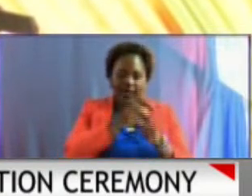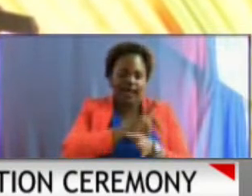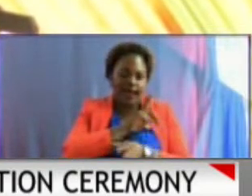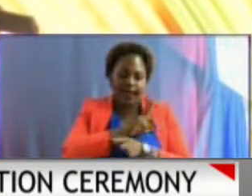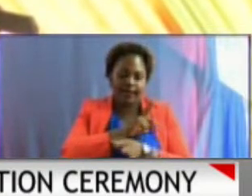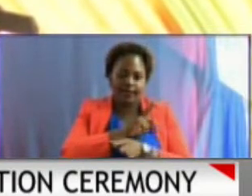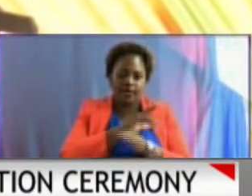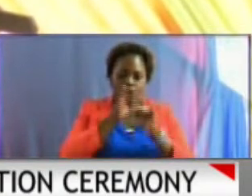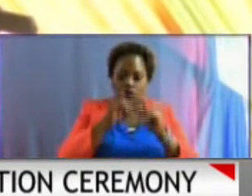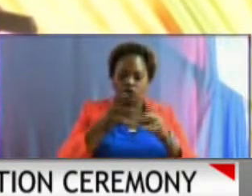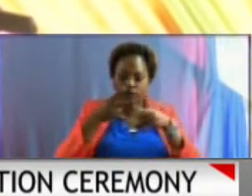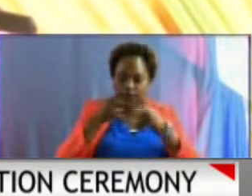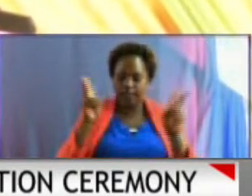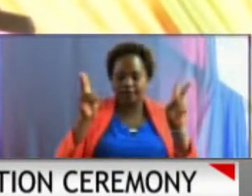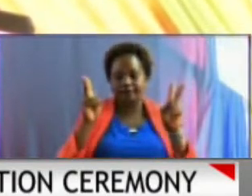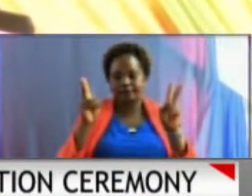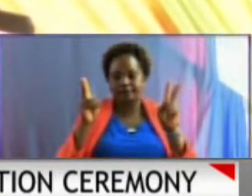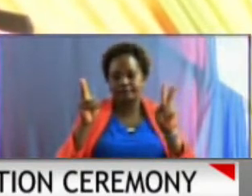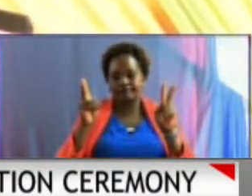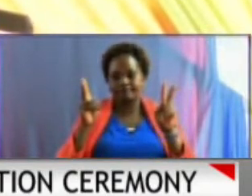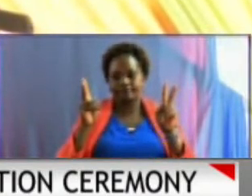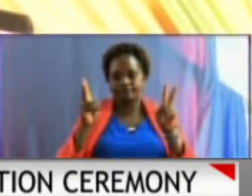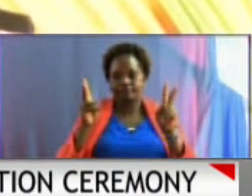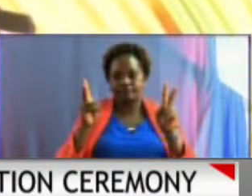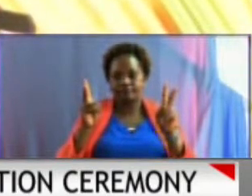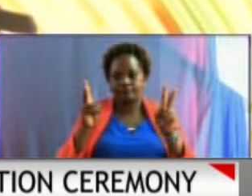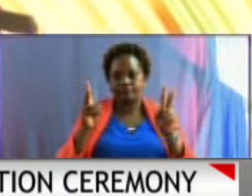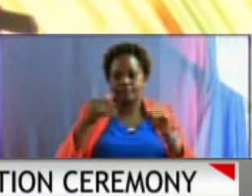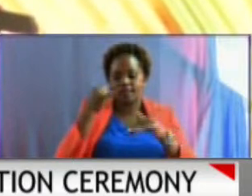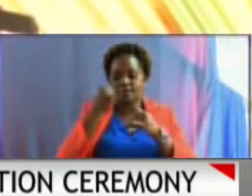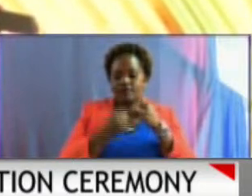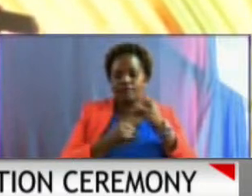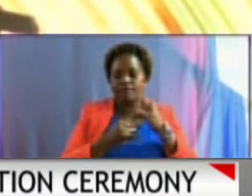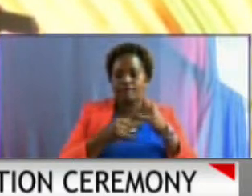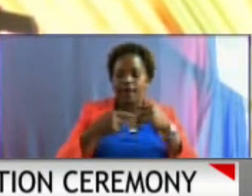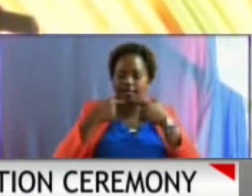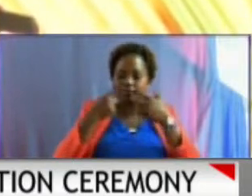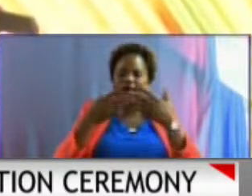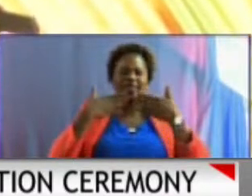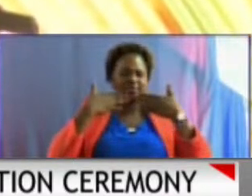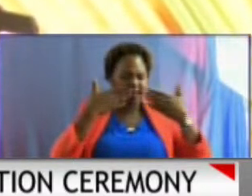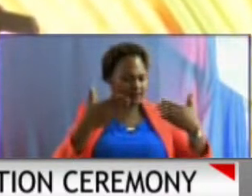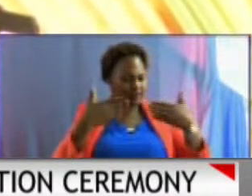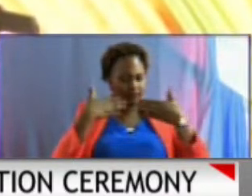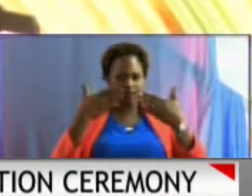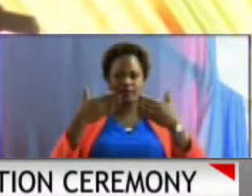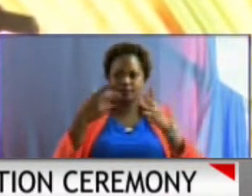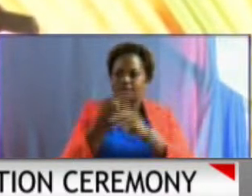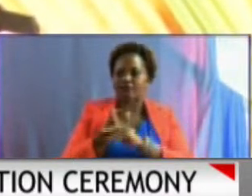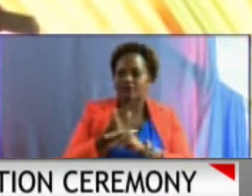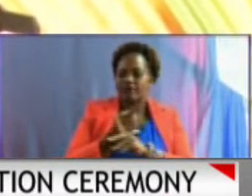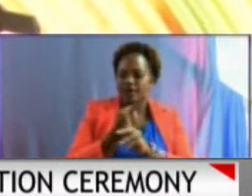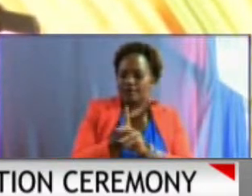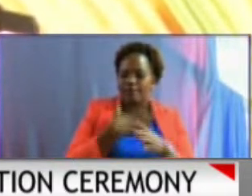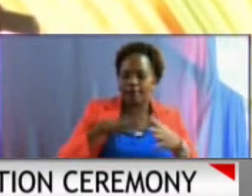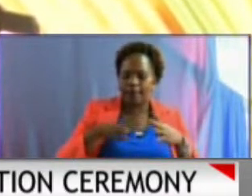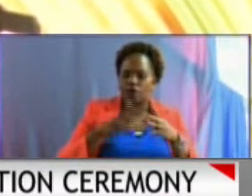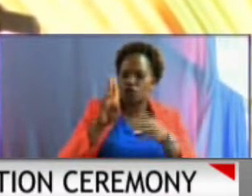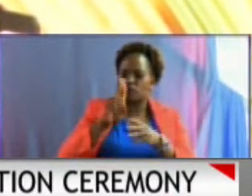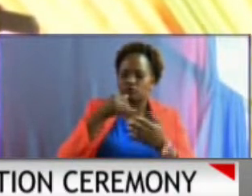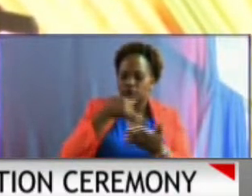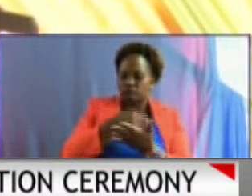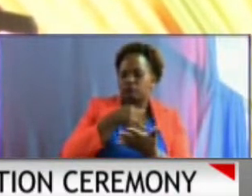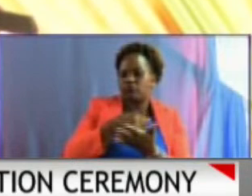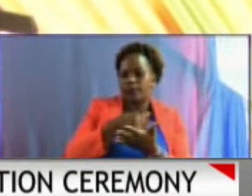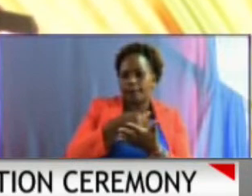your new beginnings. I conclude by expressing my gratitude to the various players who have